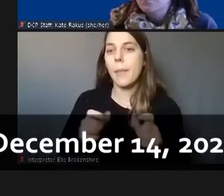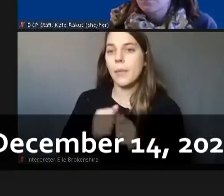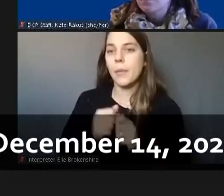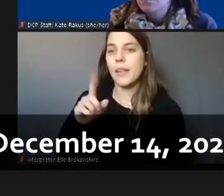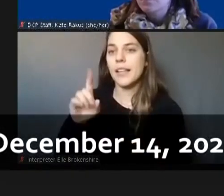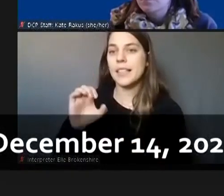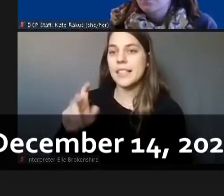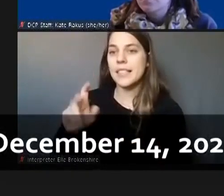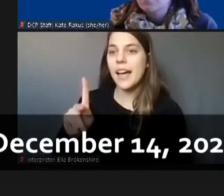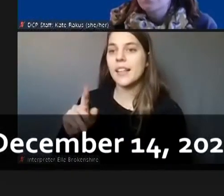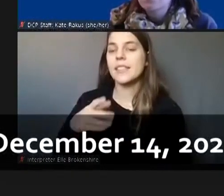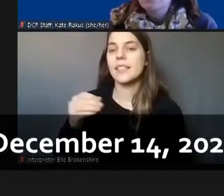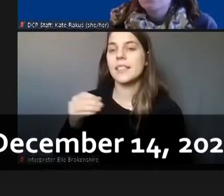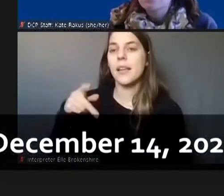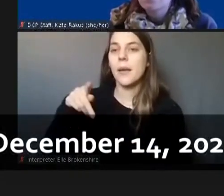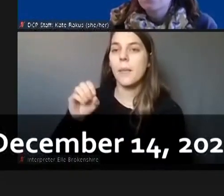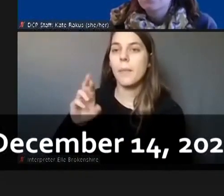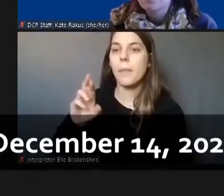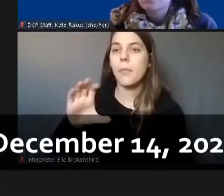unique